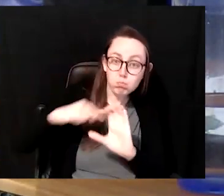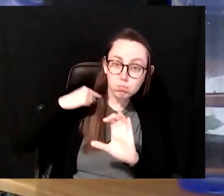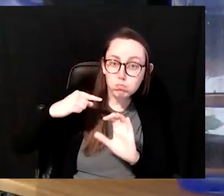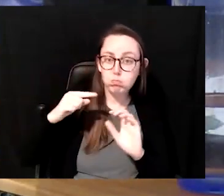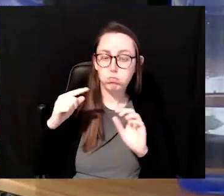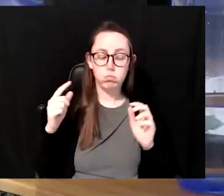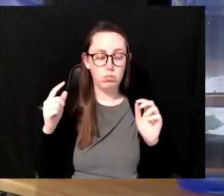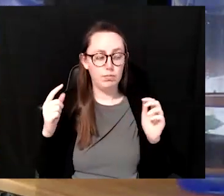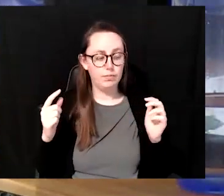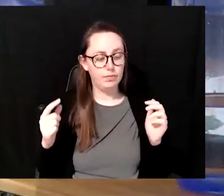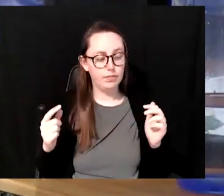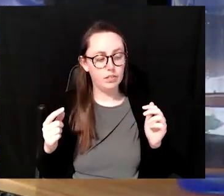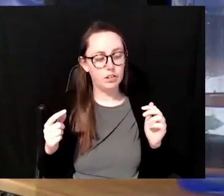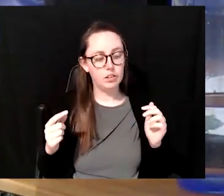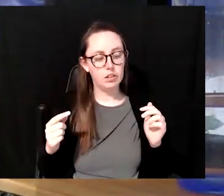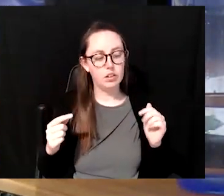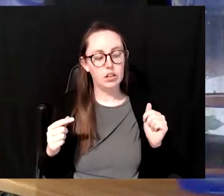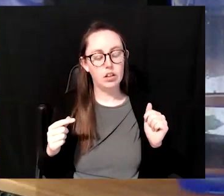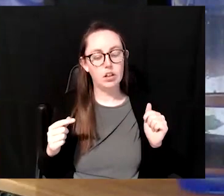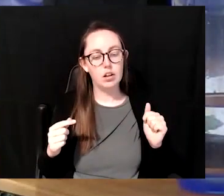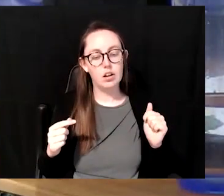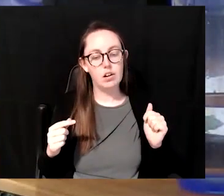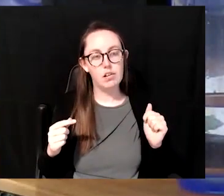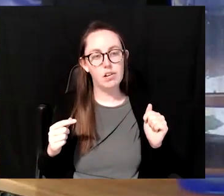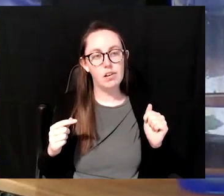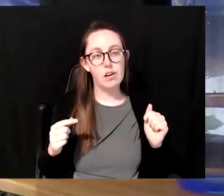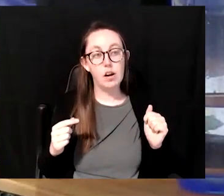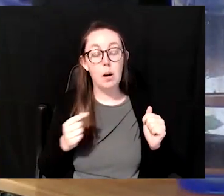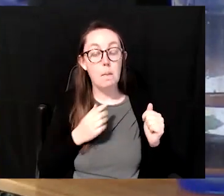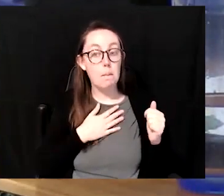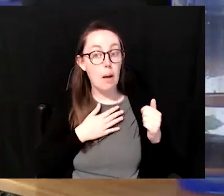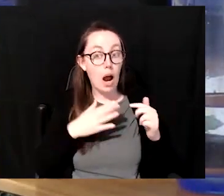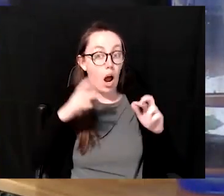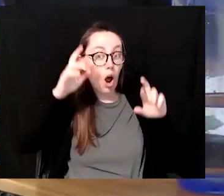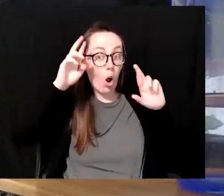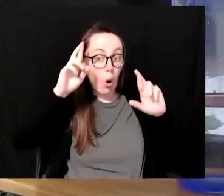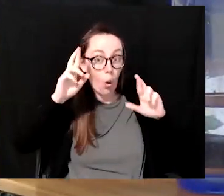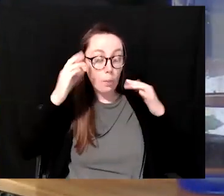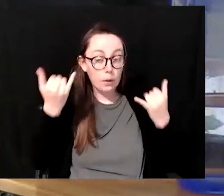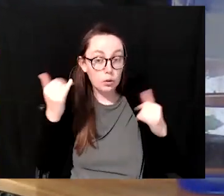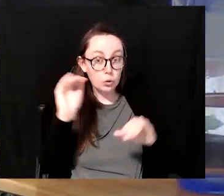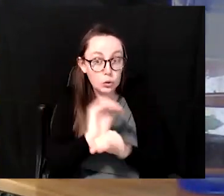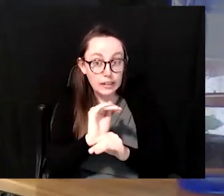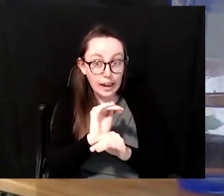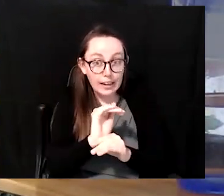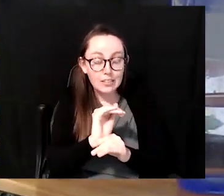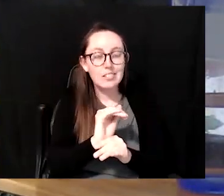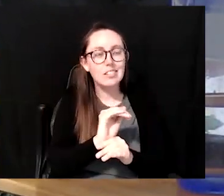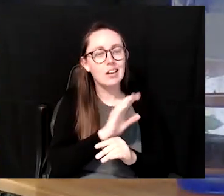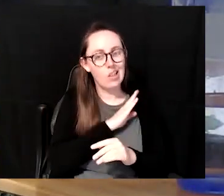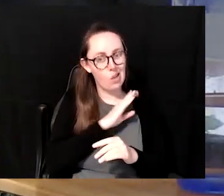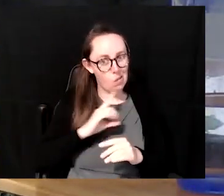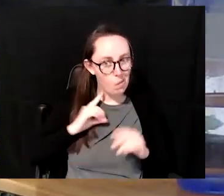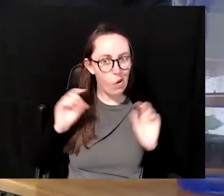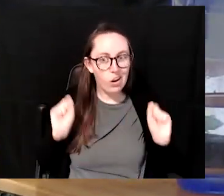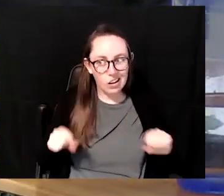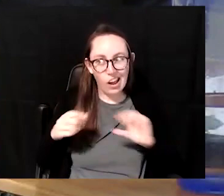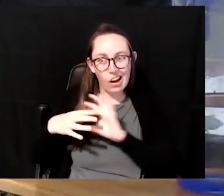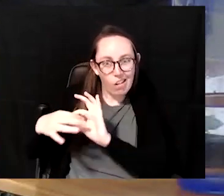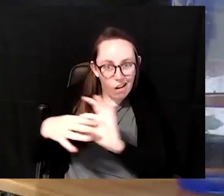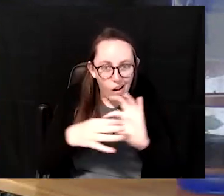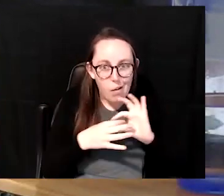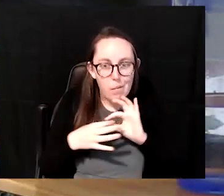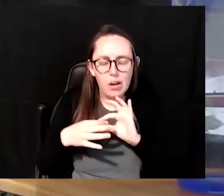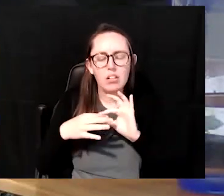my hope would be to sort of hear from board members because we haven't talked about this in the public in a while um and